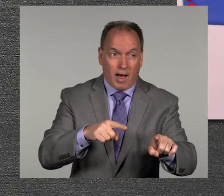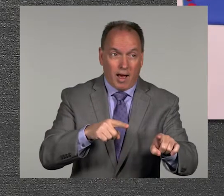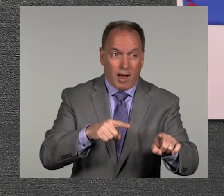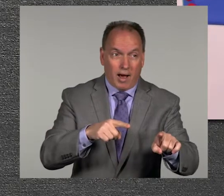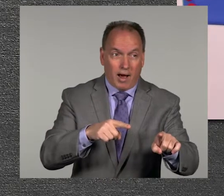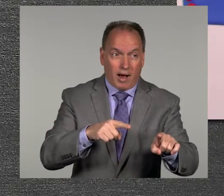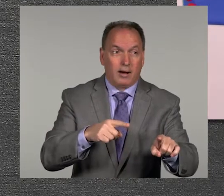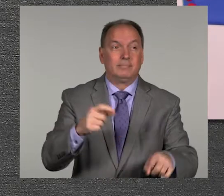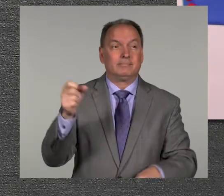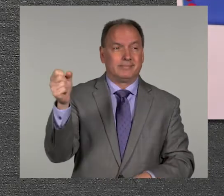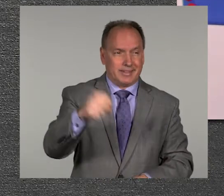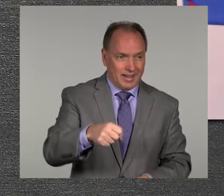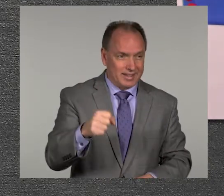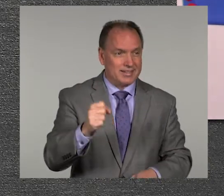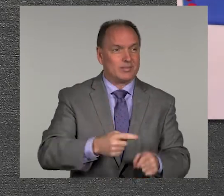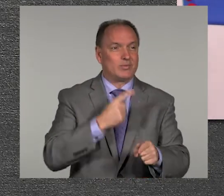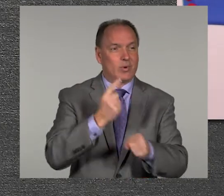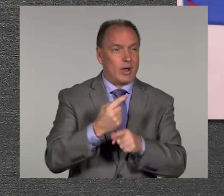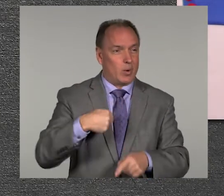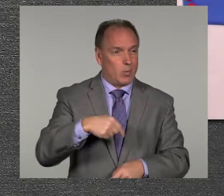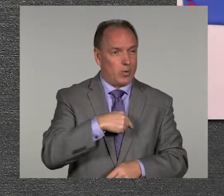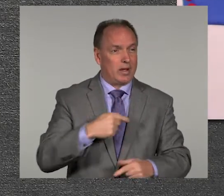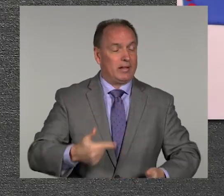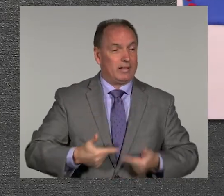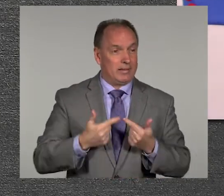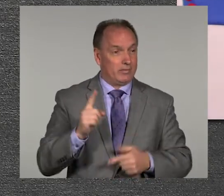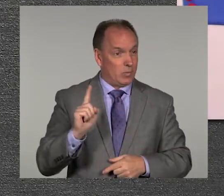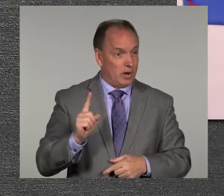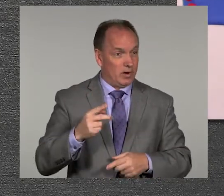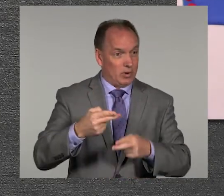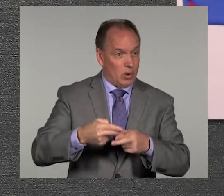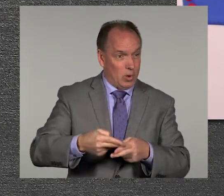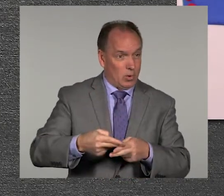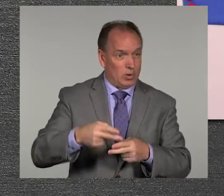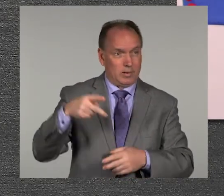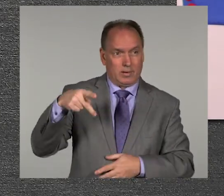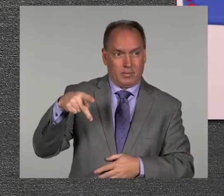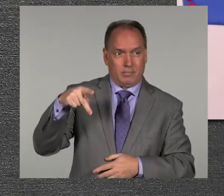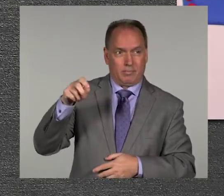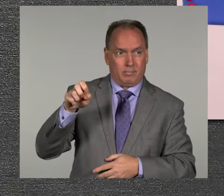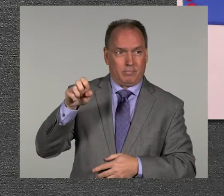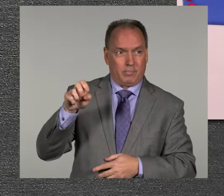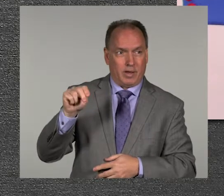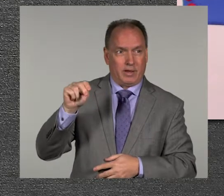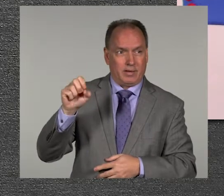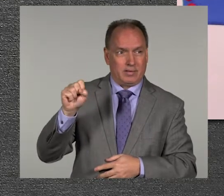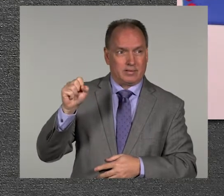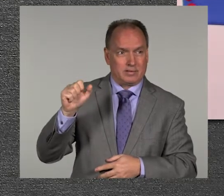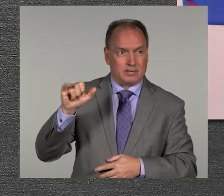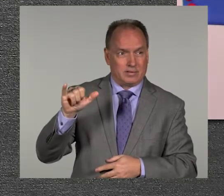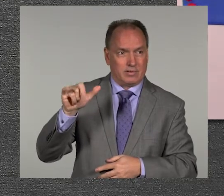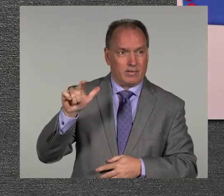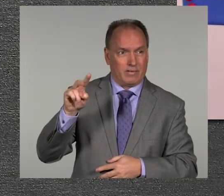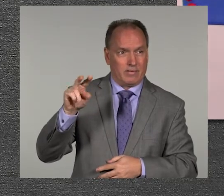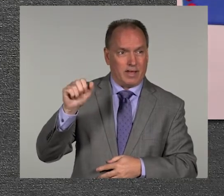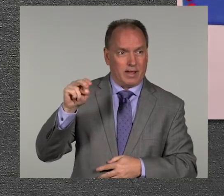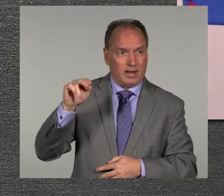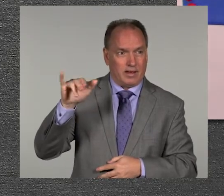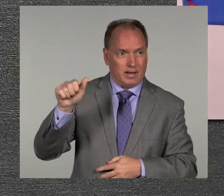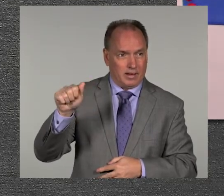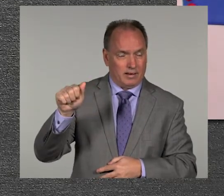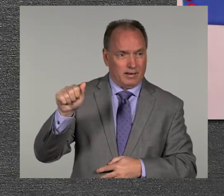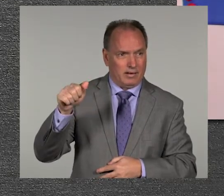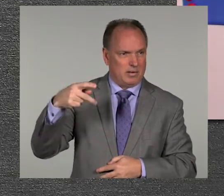5, 4, 3, 2, 1, and right, we live in the state that's called Pennsylvania. All right, so